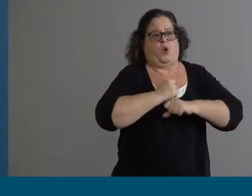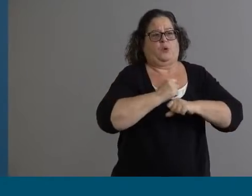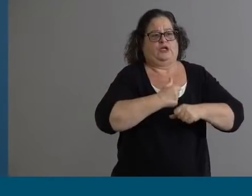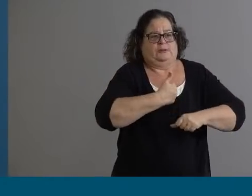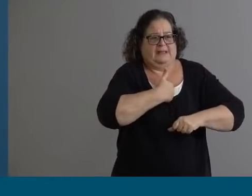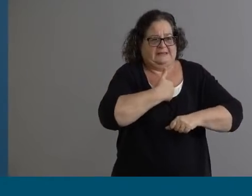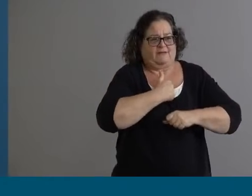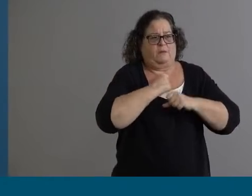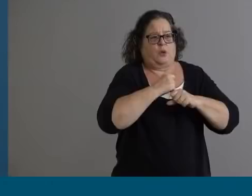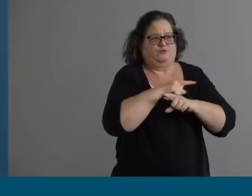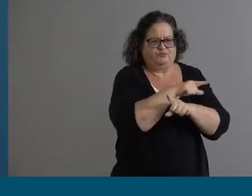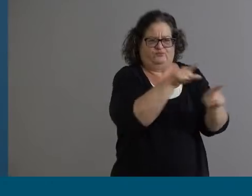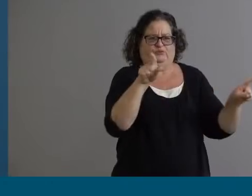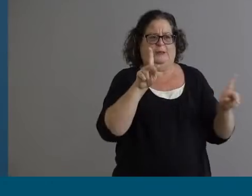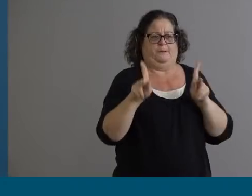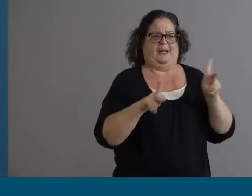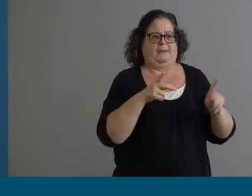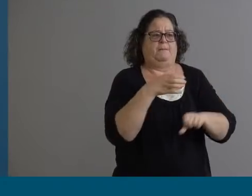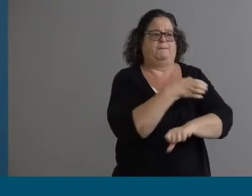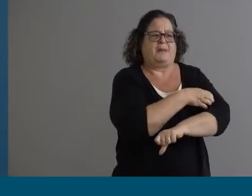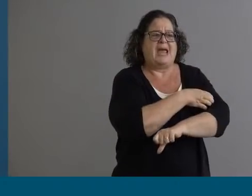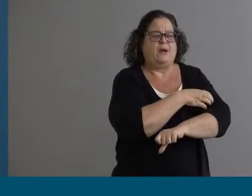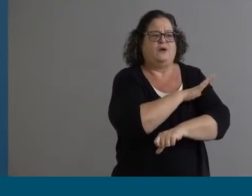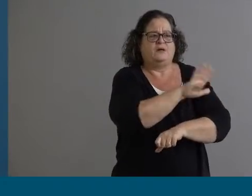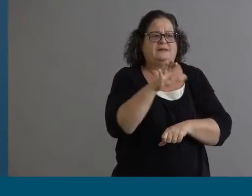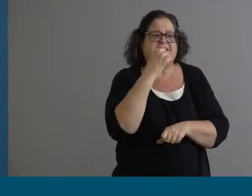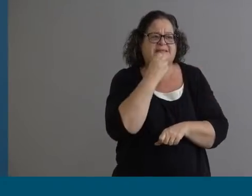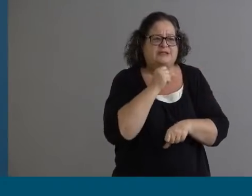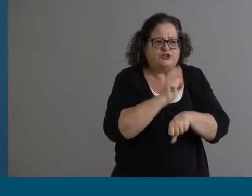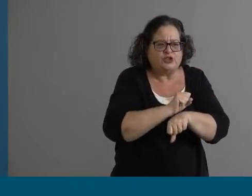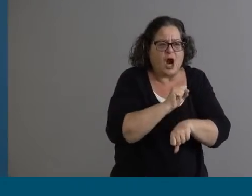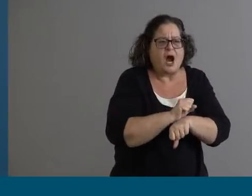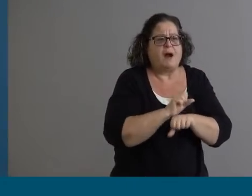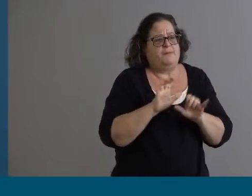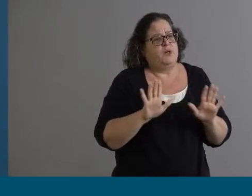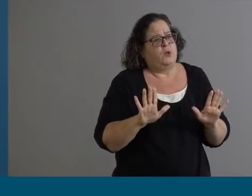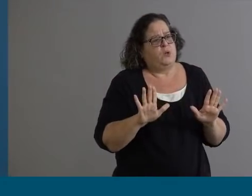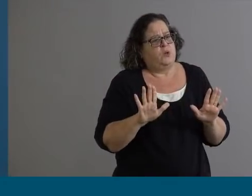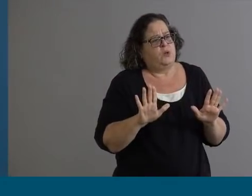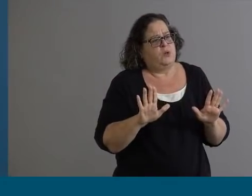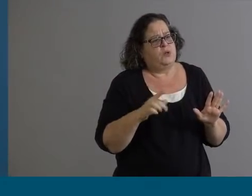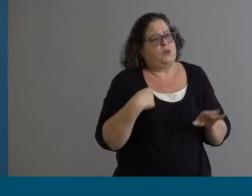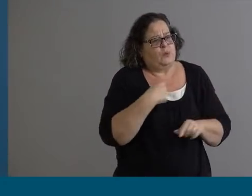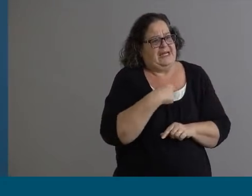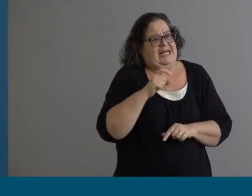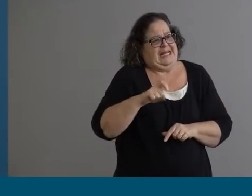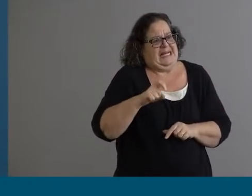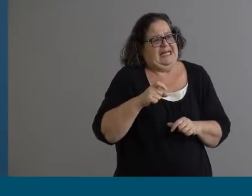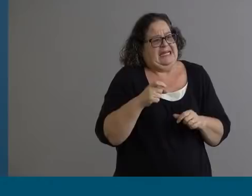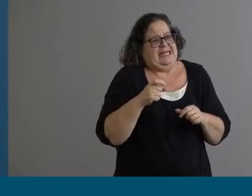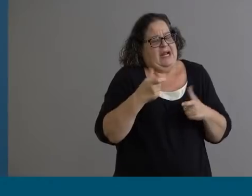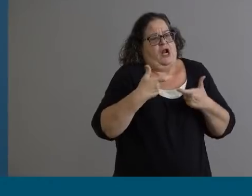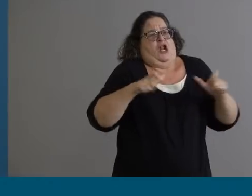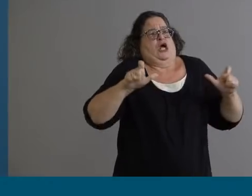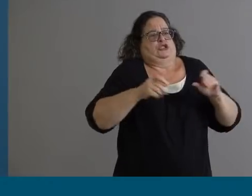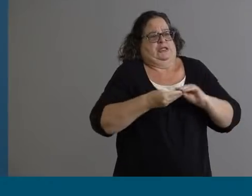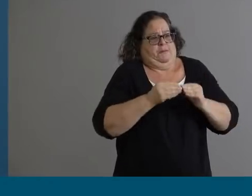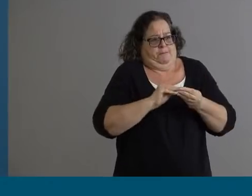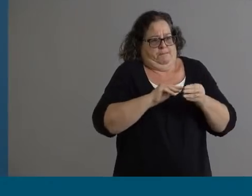livelihoods. There are strength in numbers along with the informed actions that we can